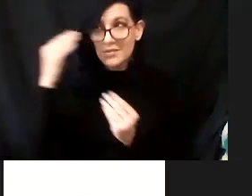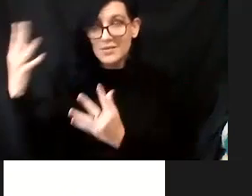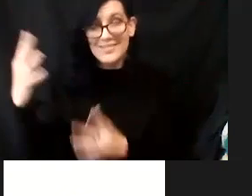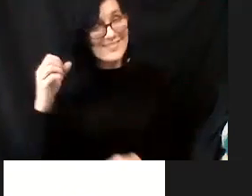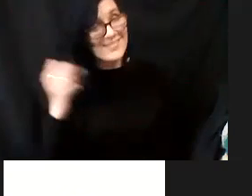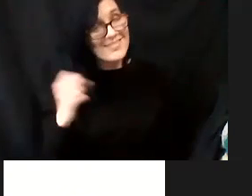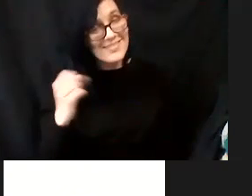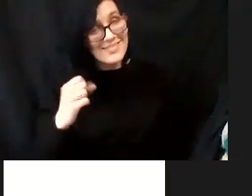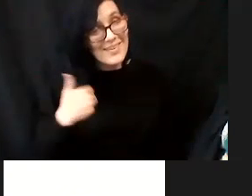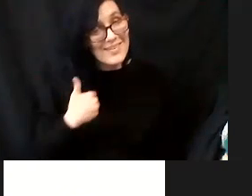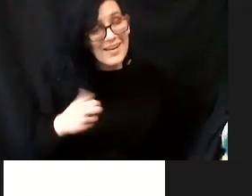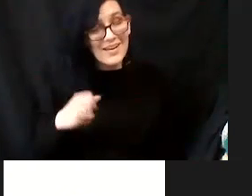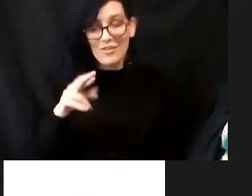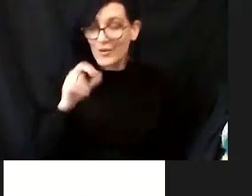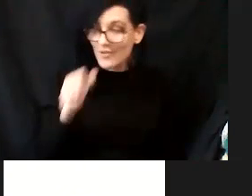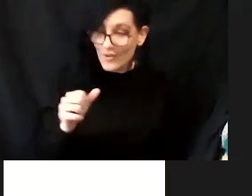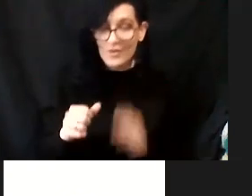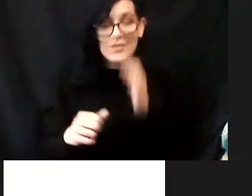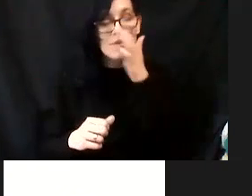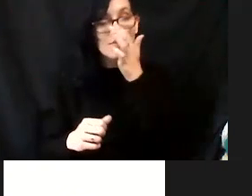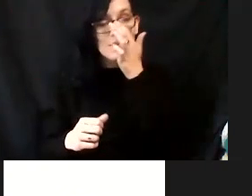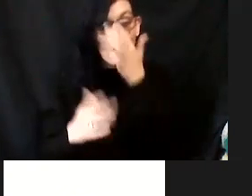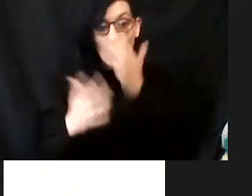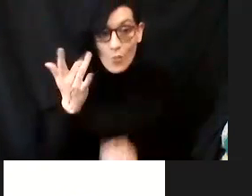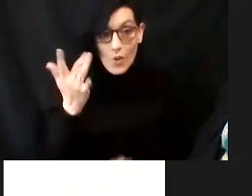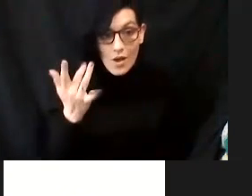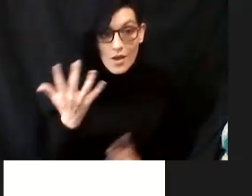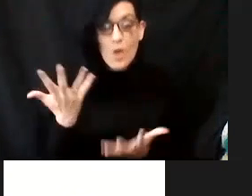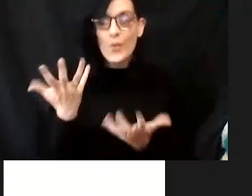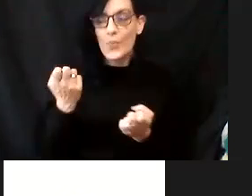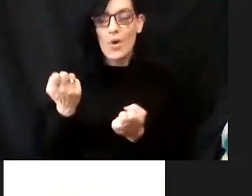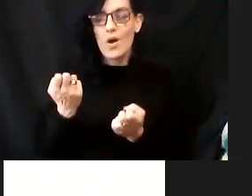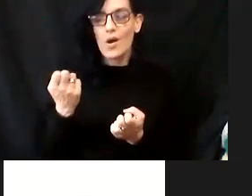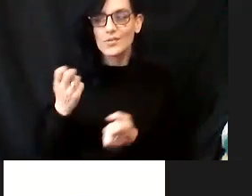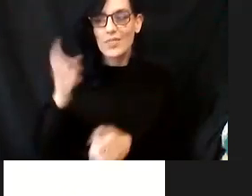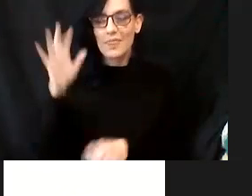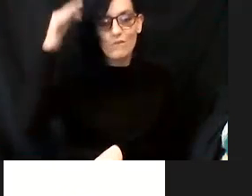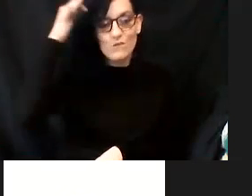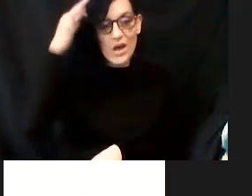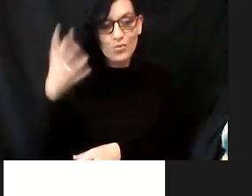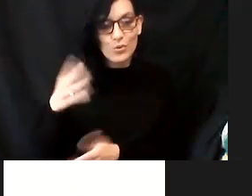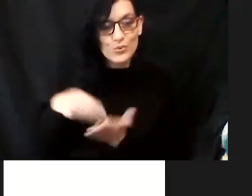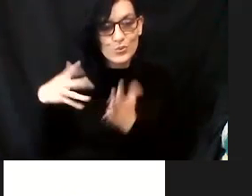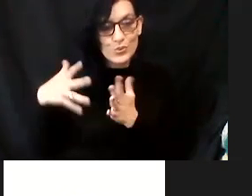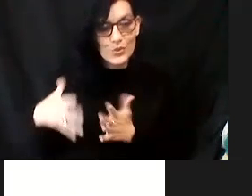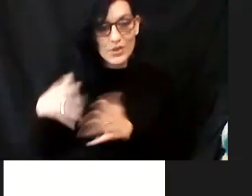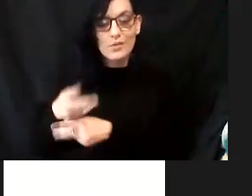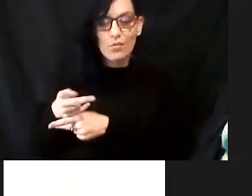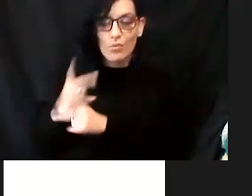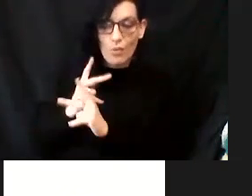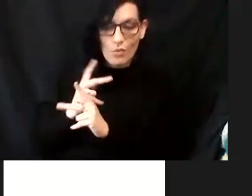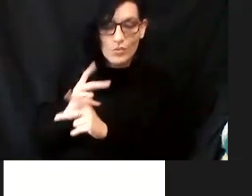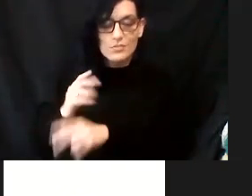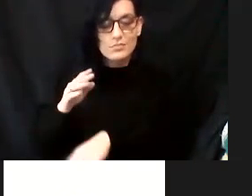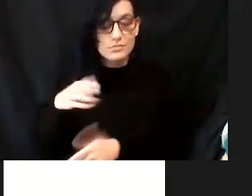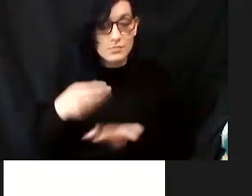that qualification in order to get that federal student loan money. So that's basically